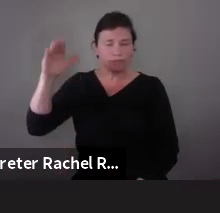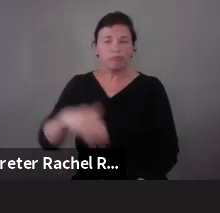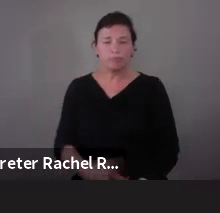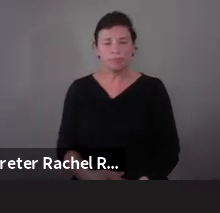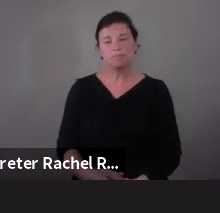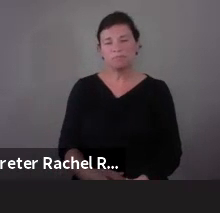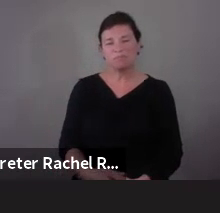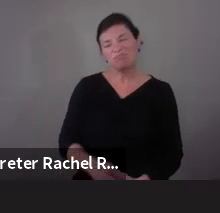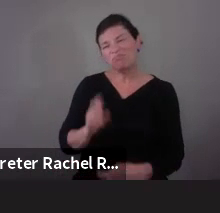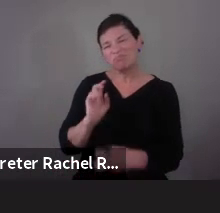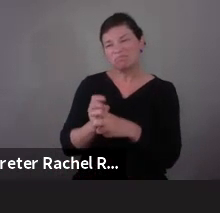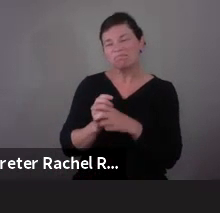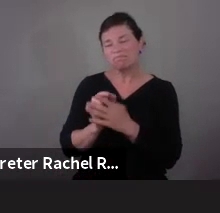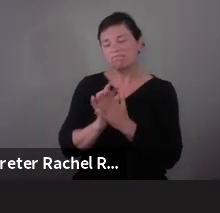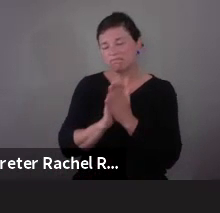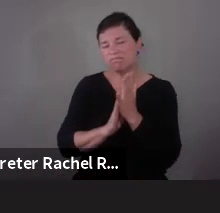challenges